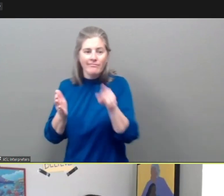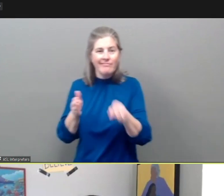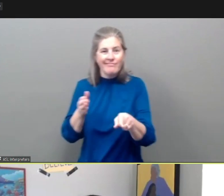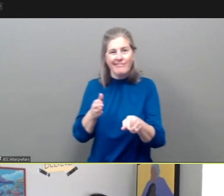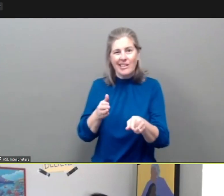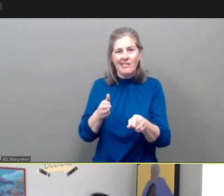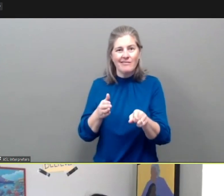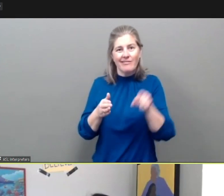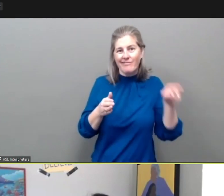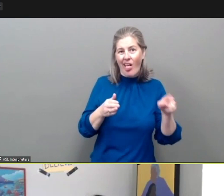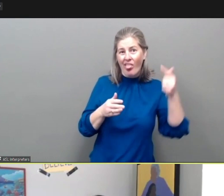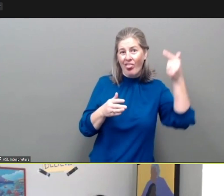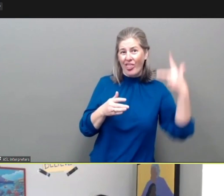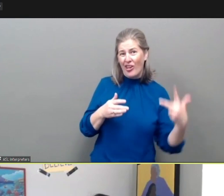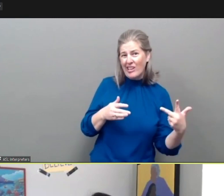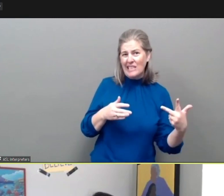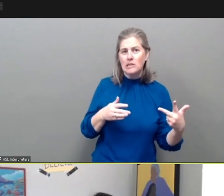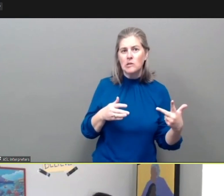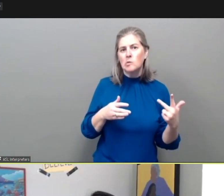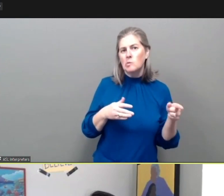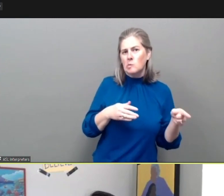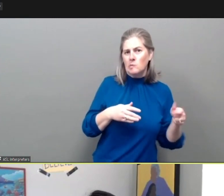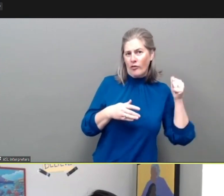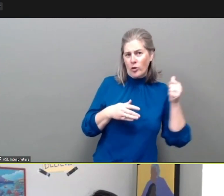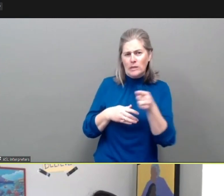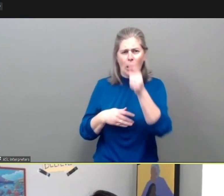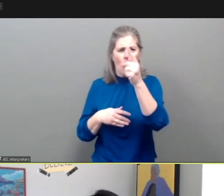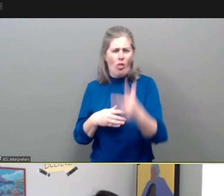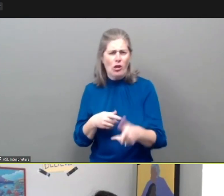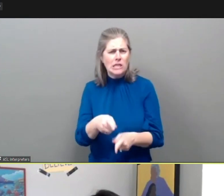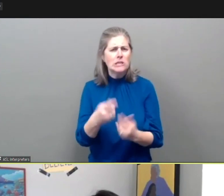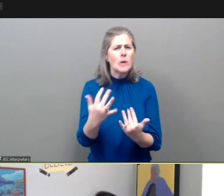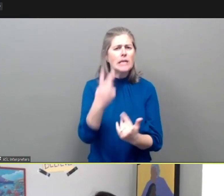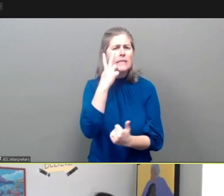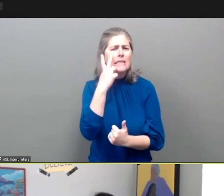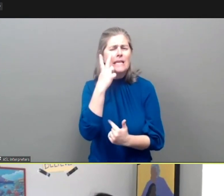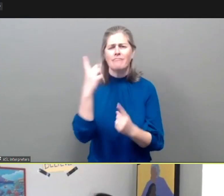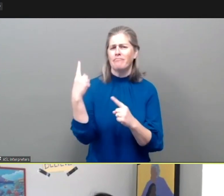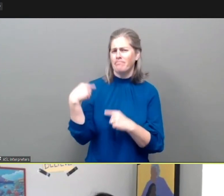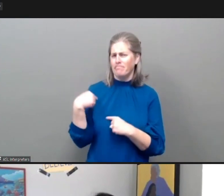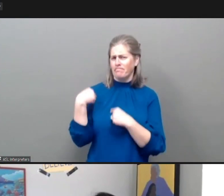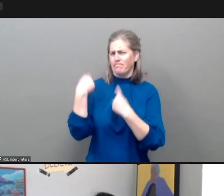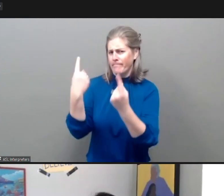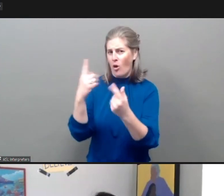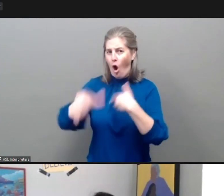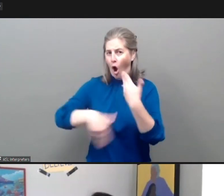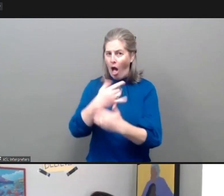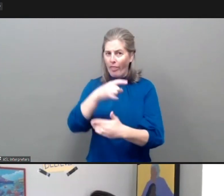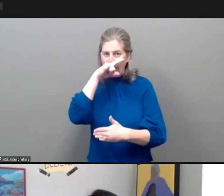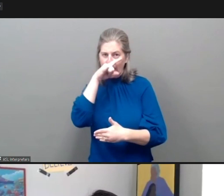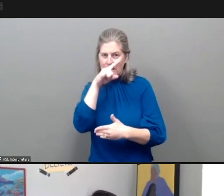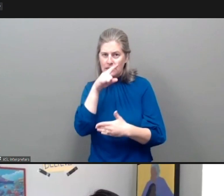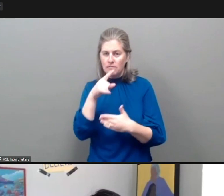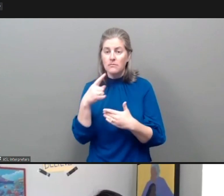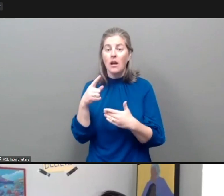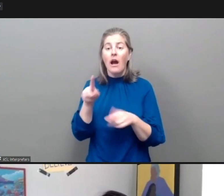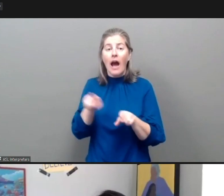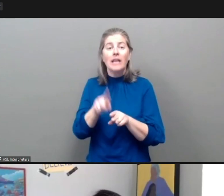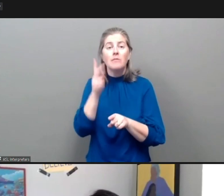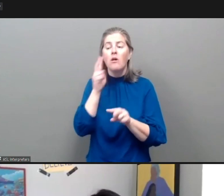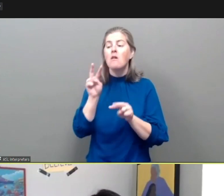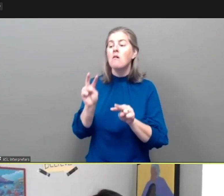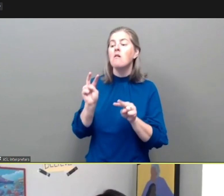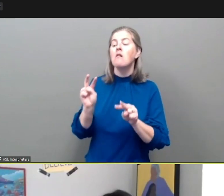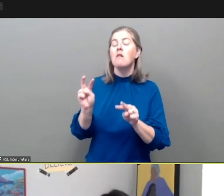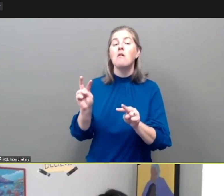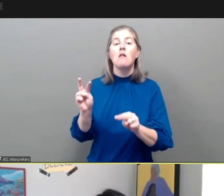the 30% of wait and see. That's kind of been how all the kids' vaccines have rolled out. And so as people see like, hey, the